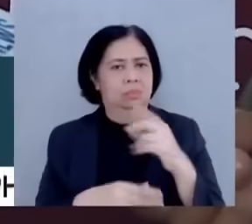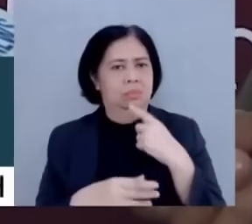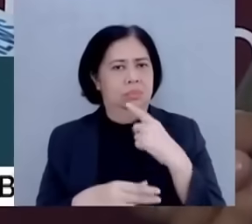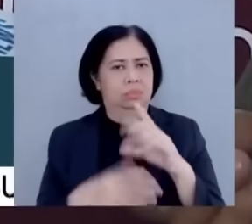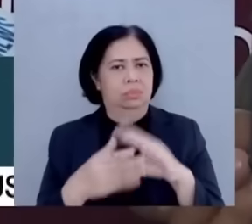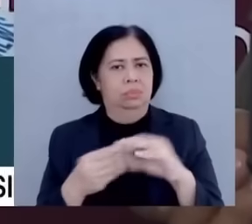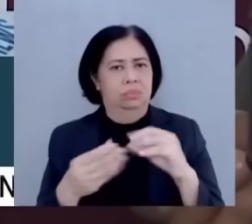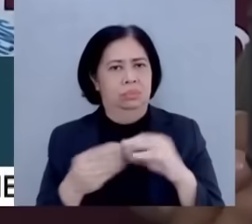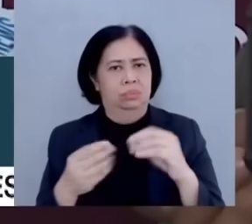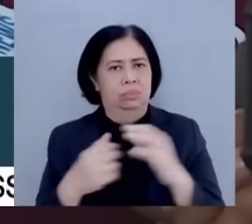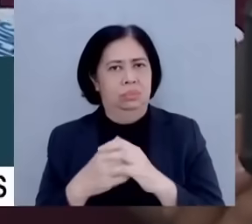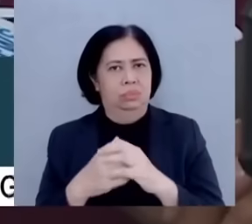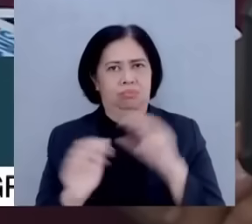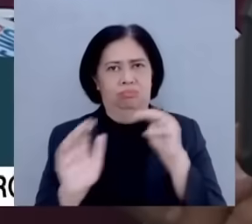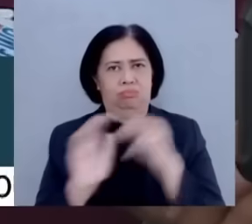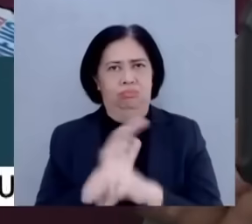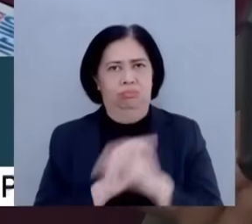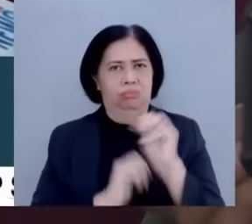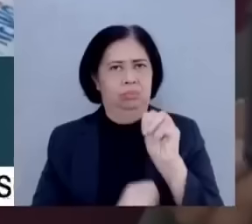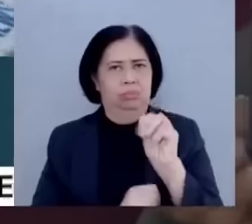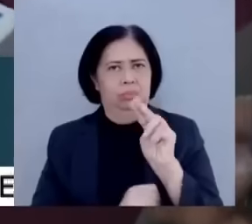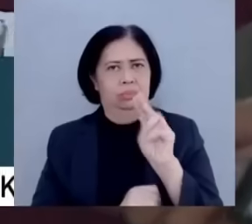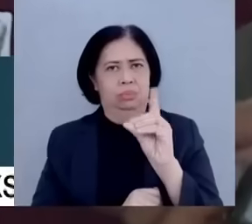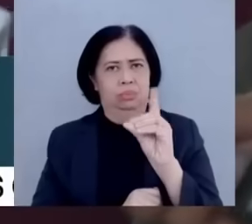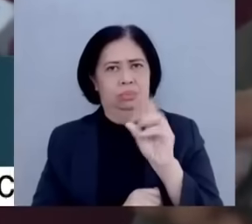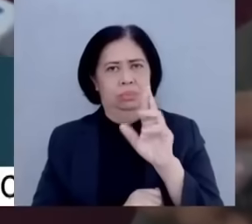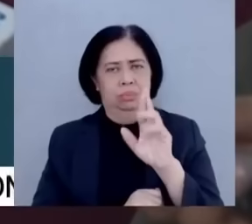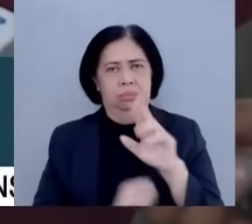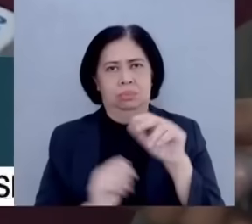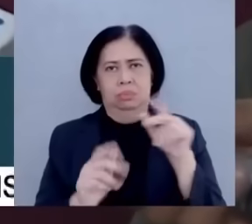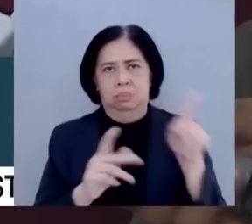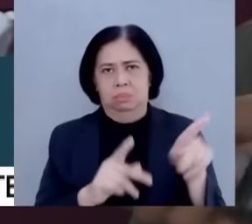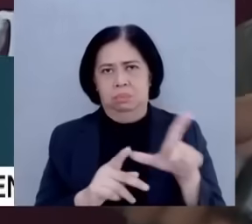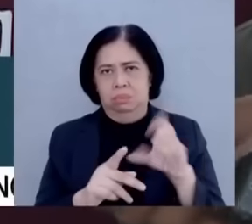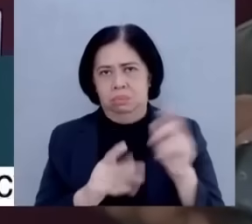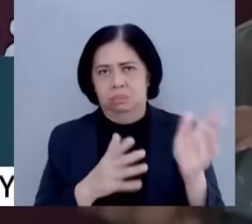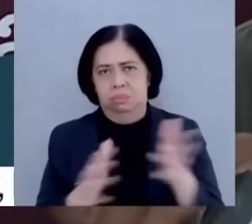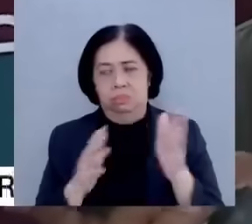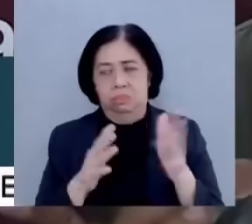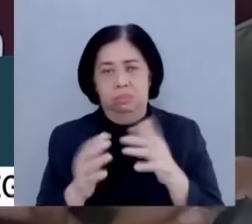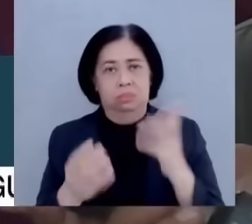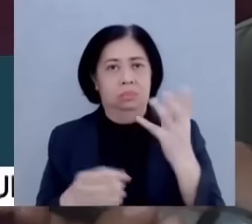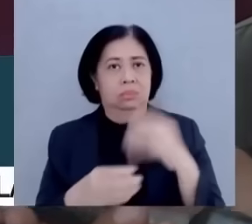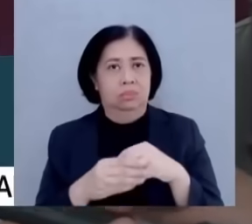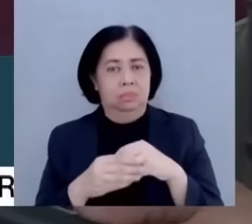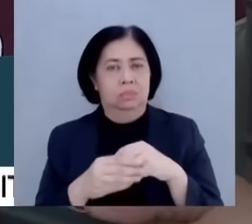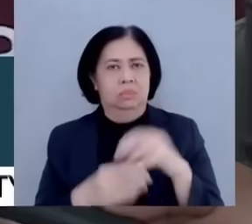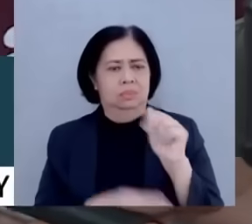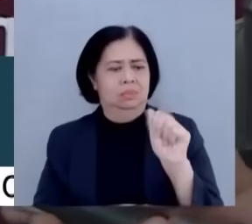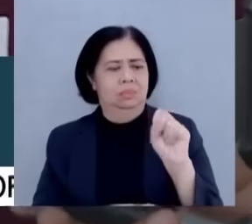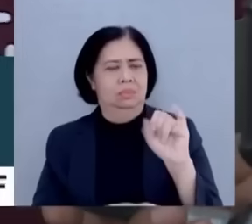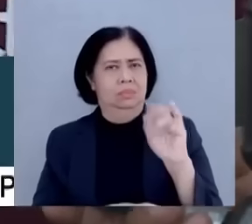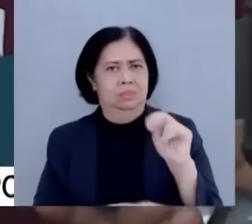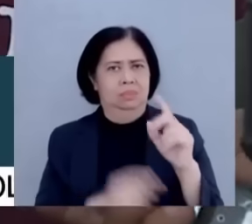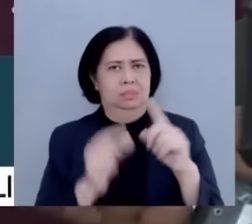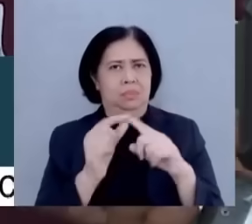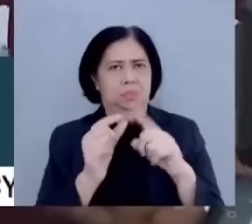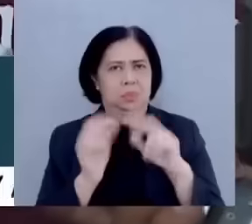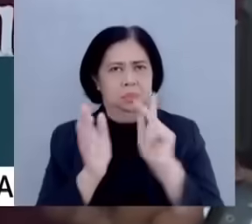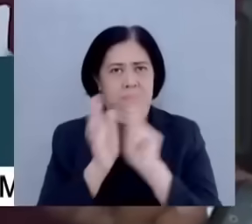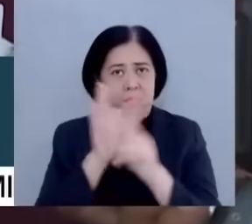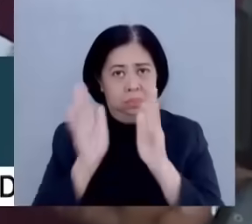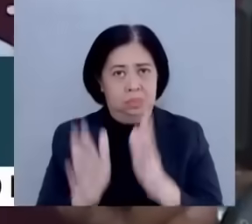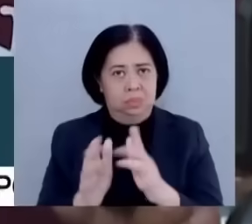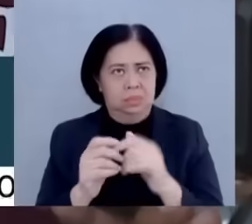nila, murder plot. Into this issue, tossing the word assassin into this issue makes